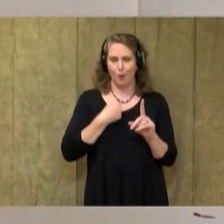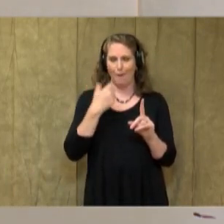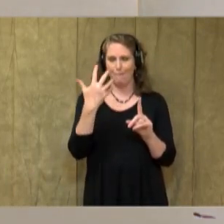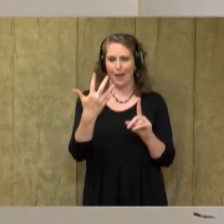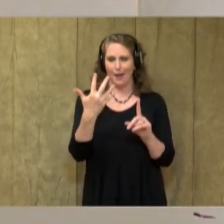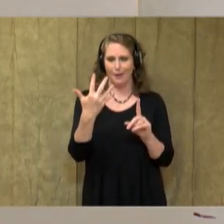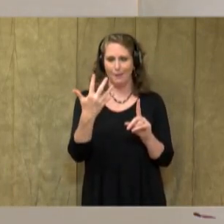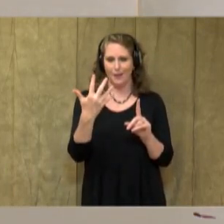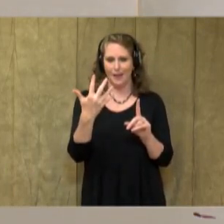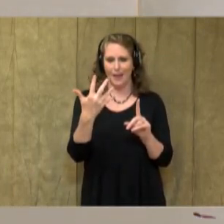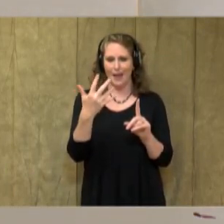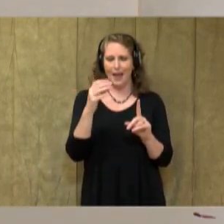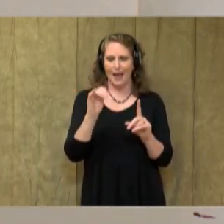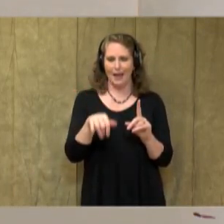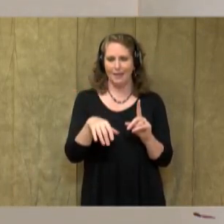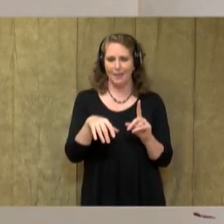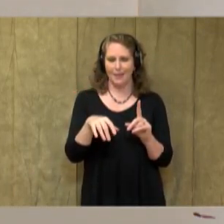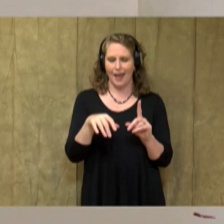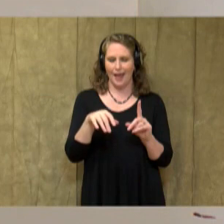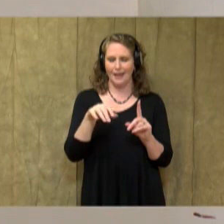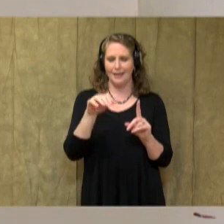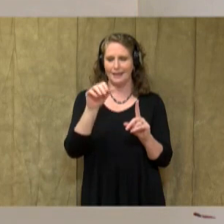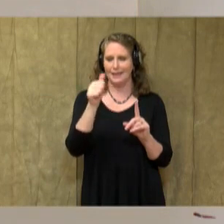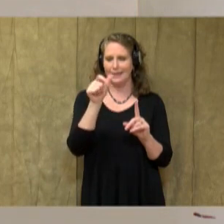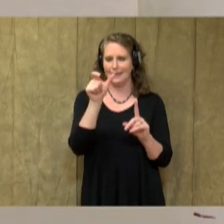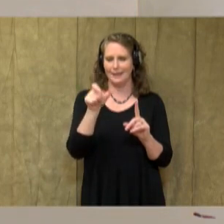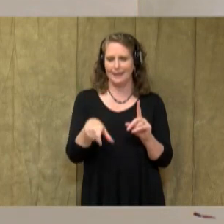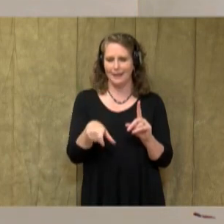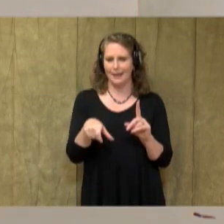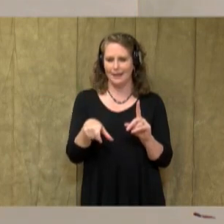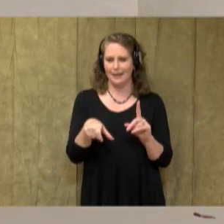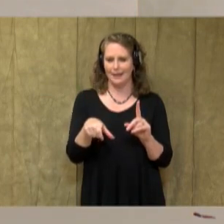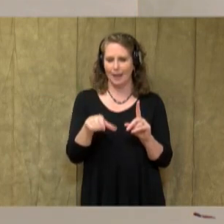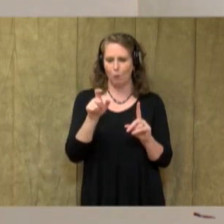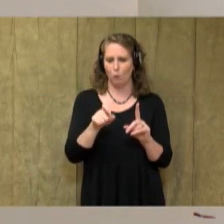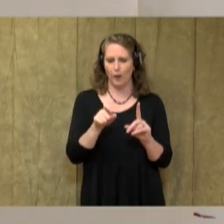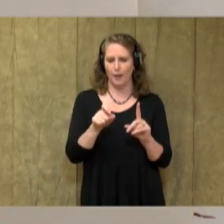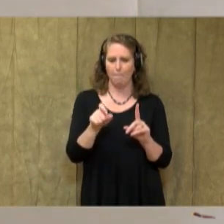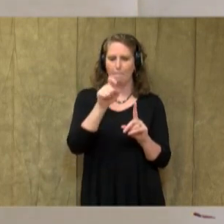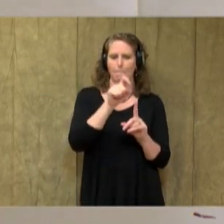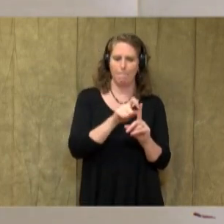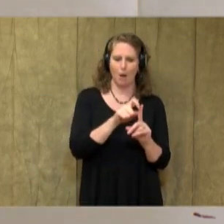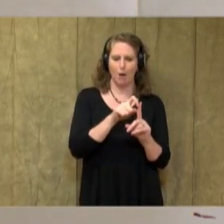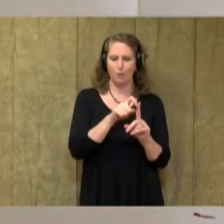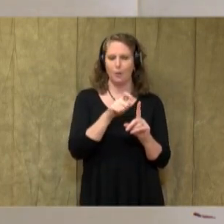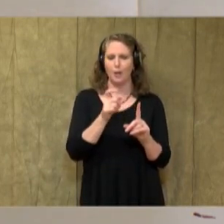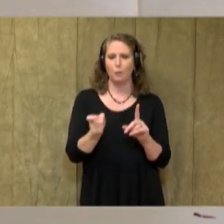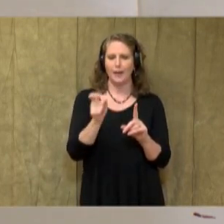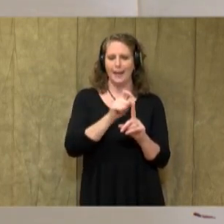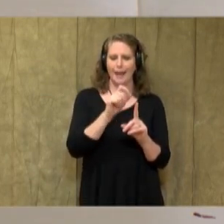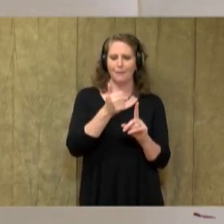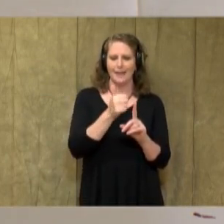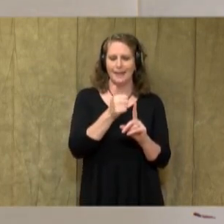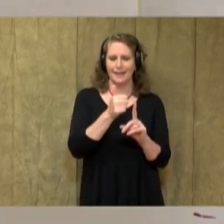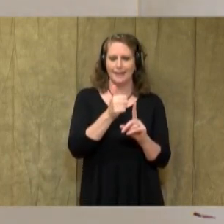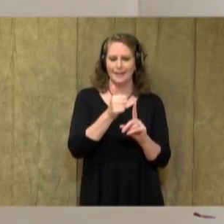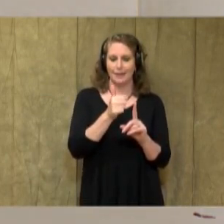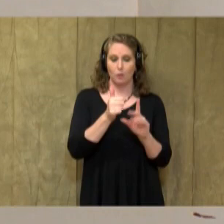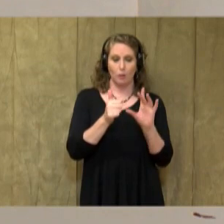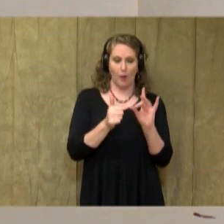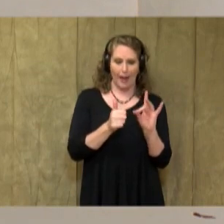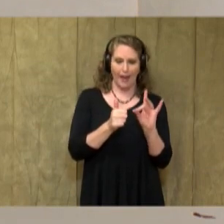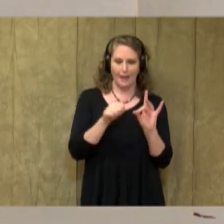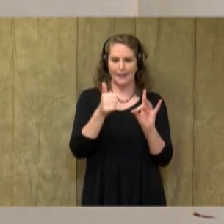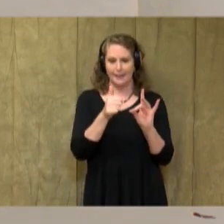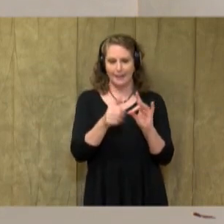and then we took that 10 and we broke it up and we put it in the ones place. So that means we show 18 ones.